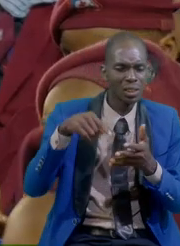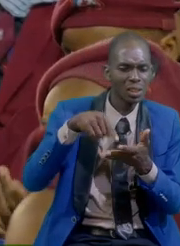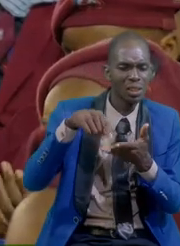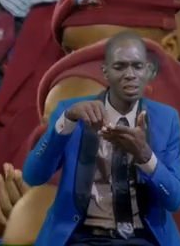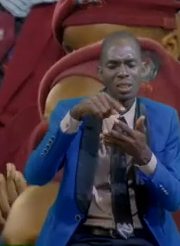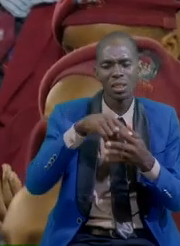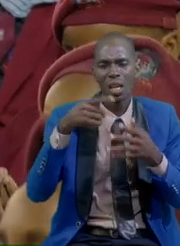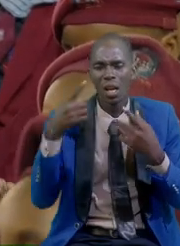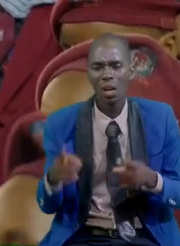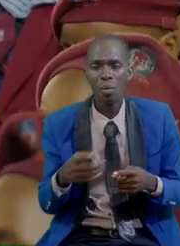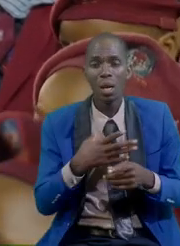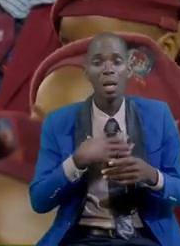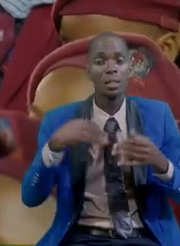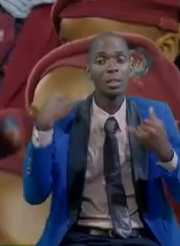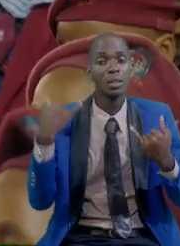I am free.